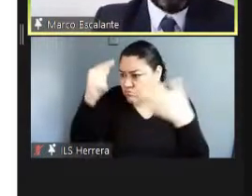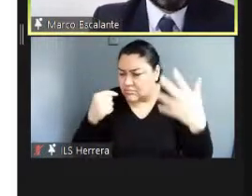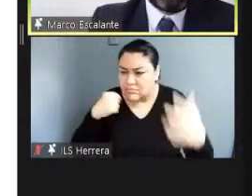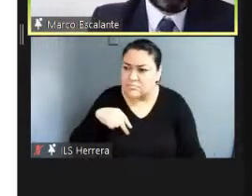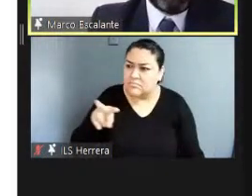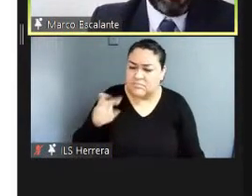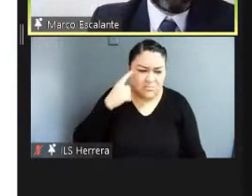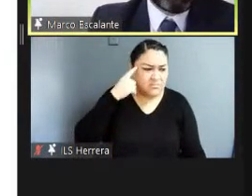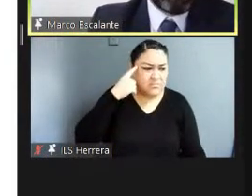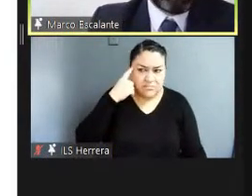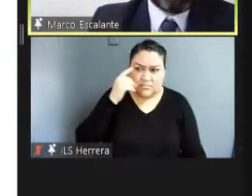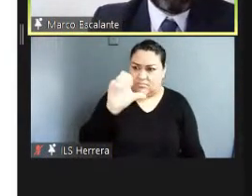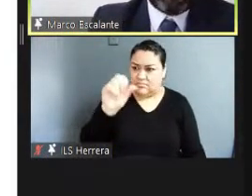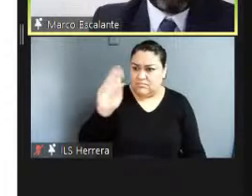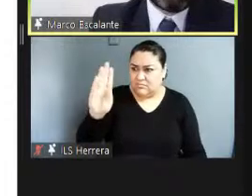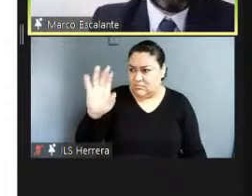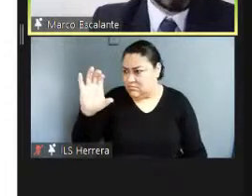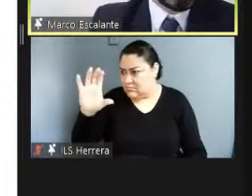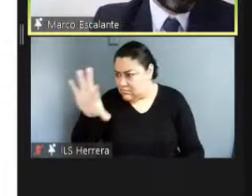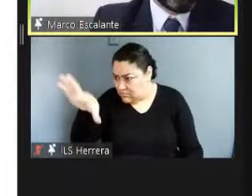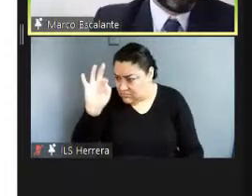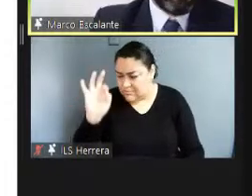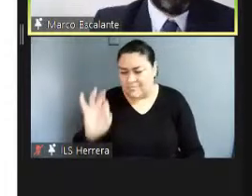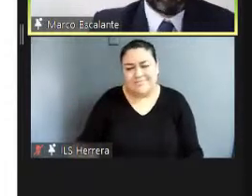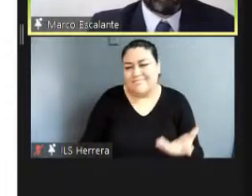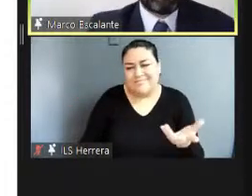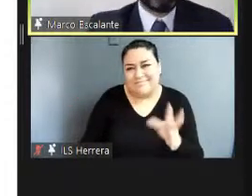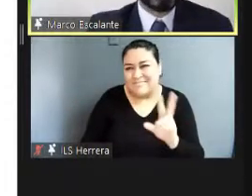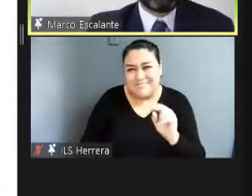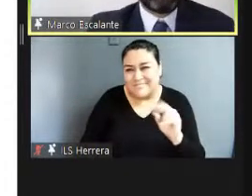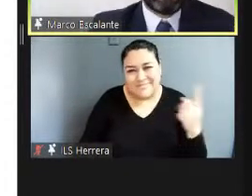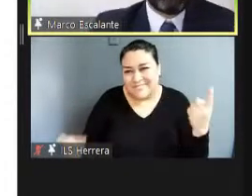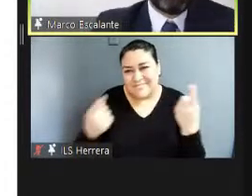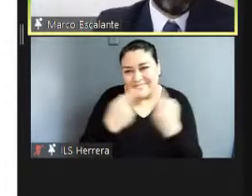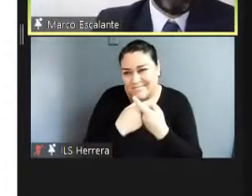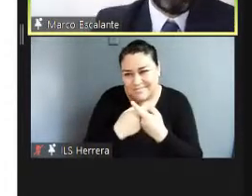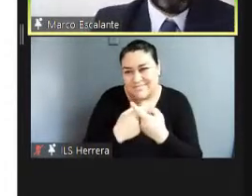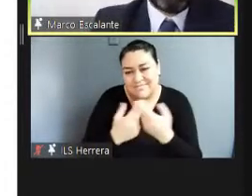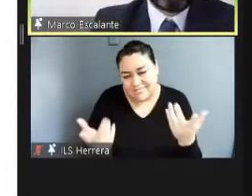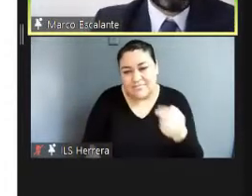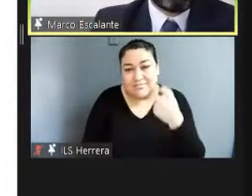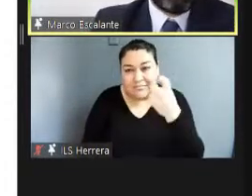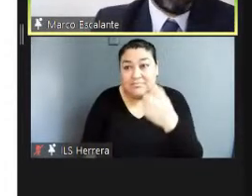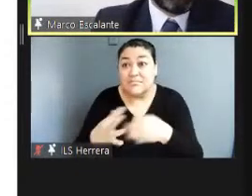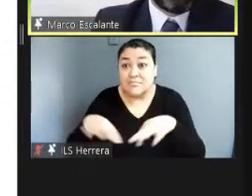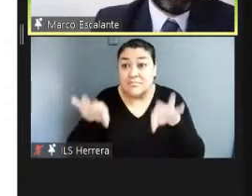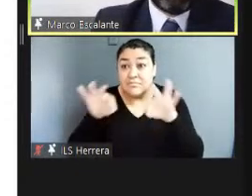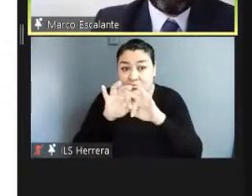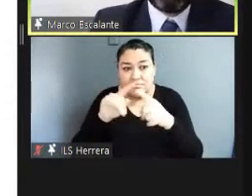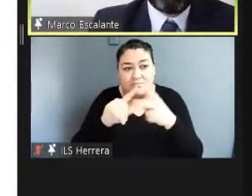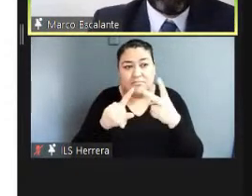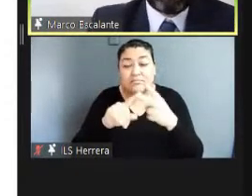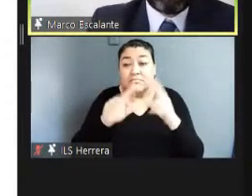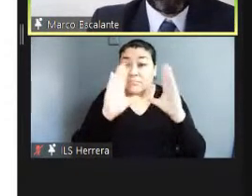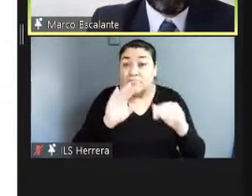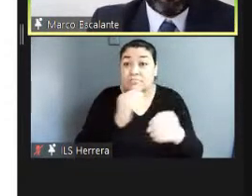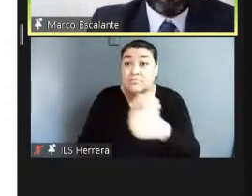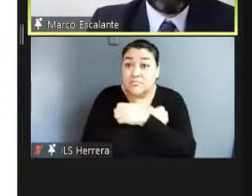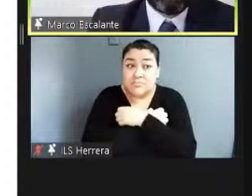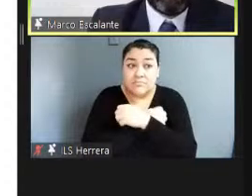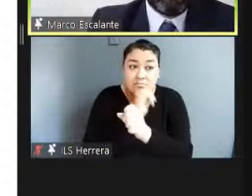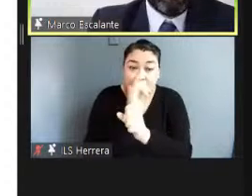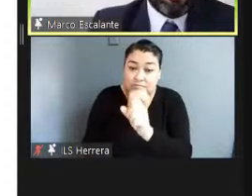patient and know how to solve the problem. So they need to learn this, and they need to learn it from teachers that are capable of